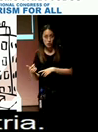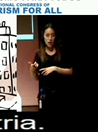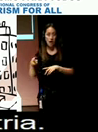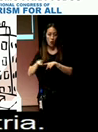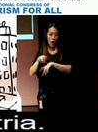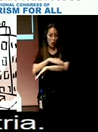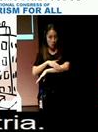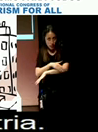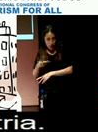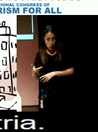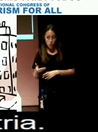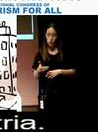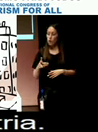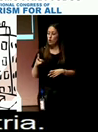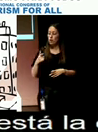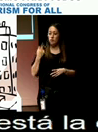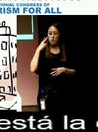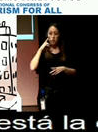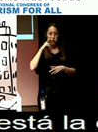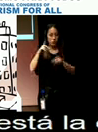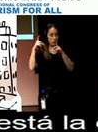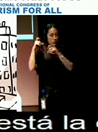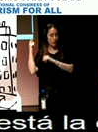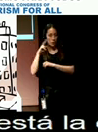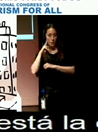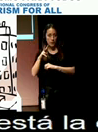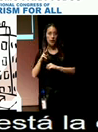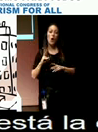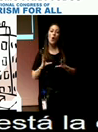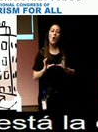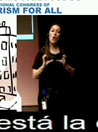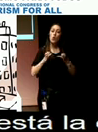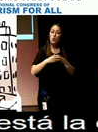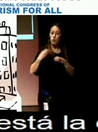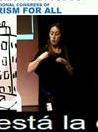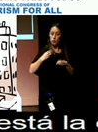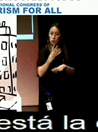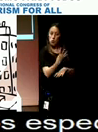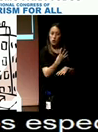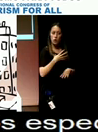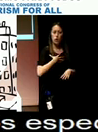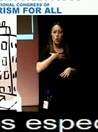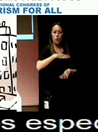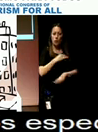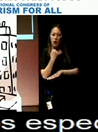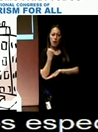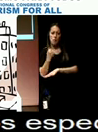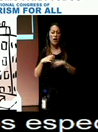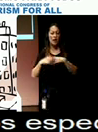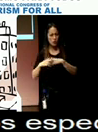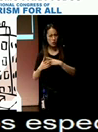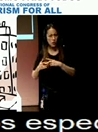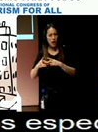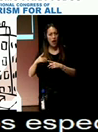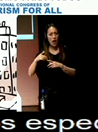groups could support the industry itself and also promote growth, motivate investments